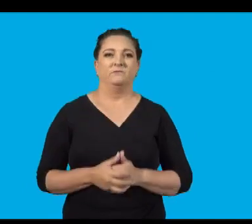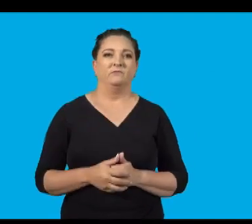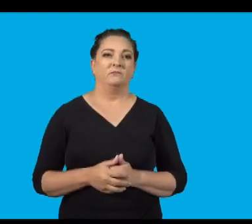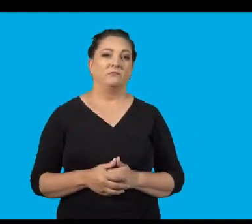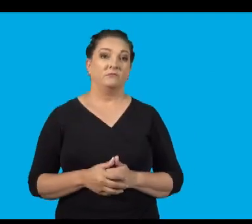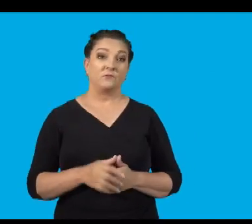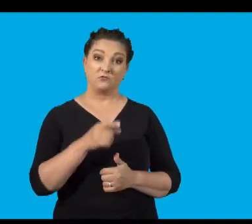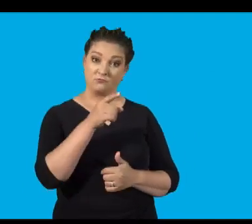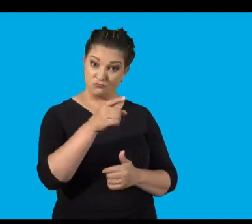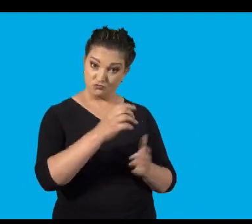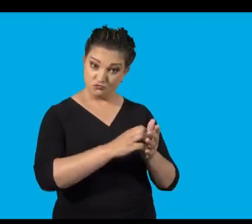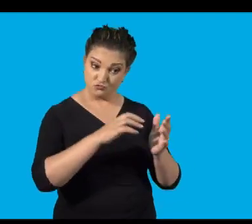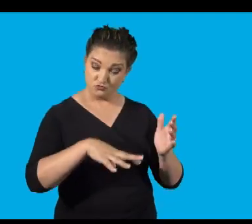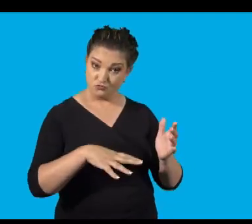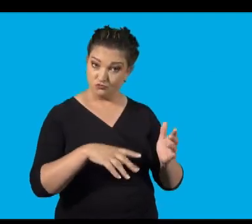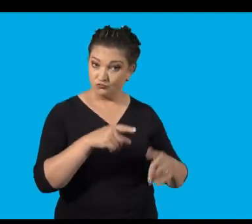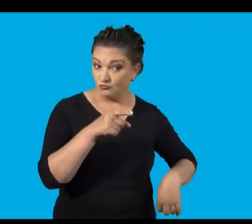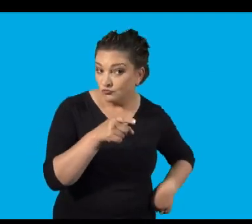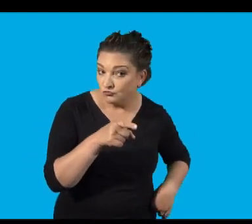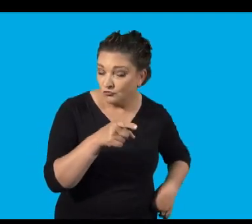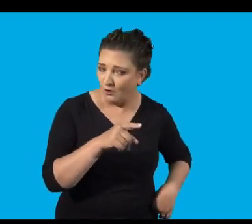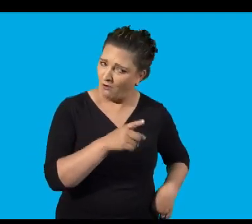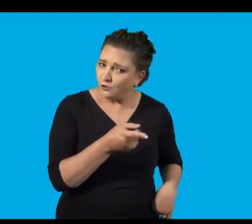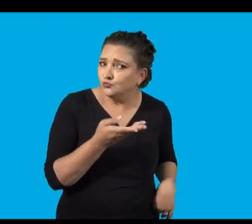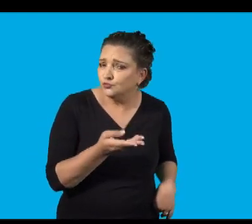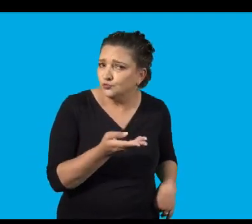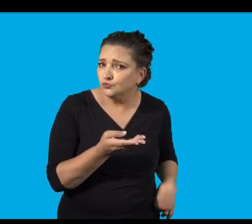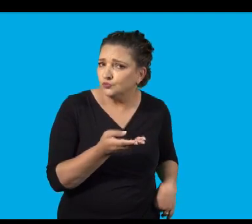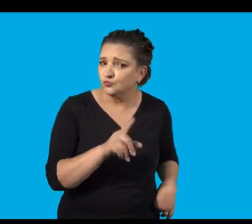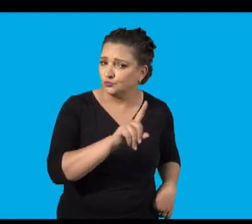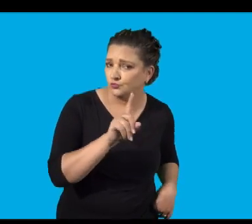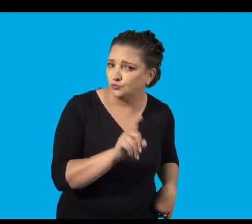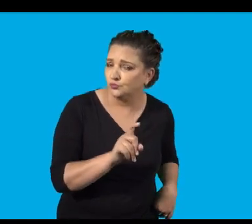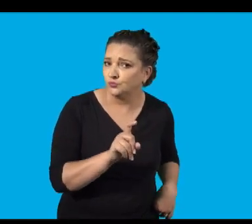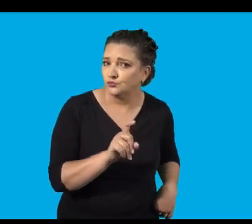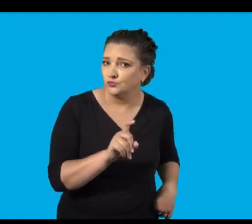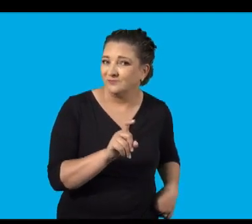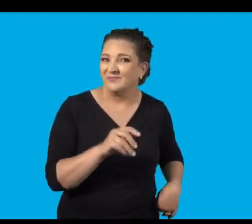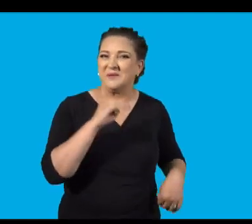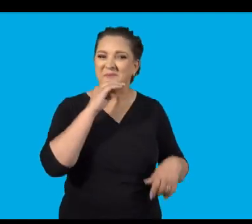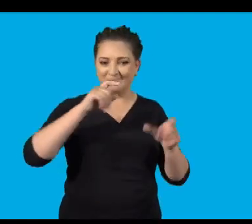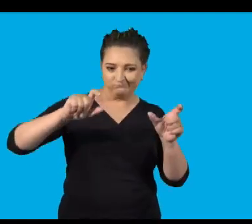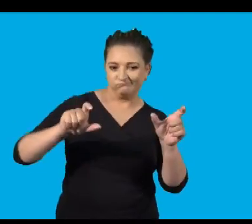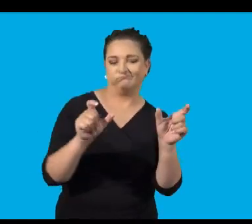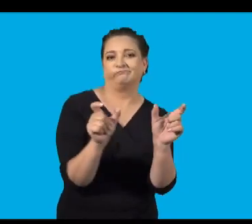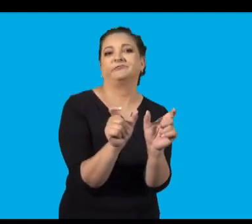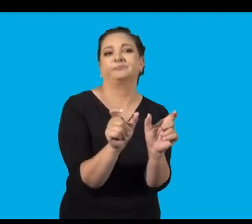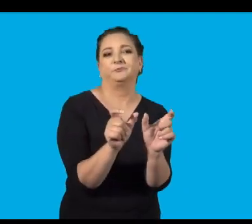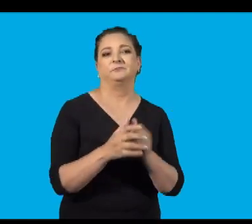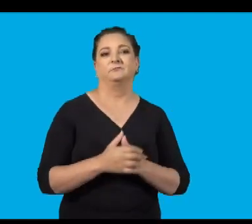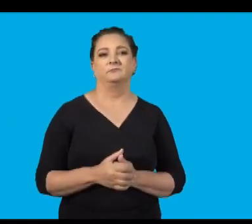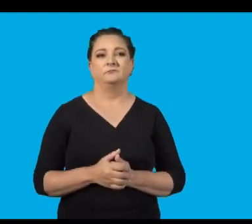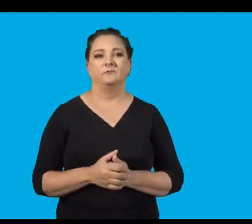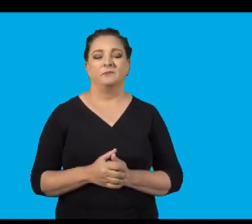right? And then your example says, you are a learner, aren't you? All right, so can you see how you tag